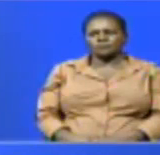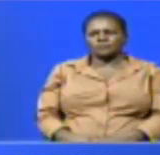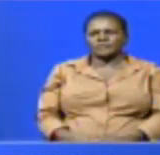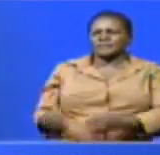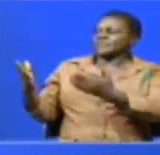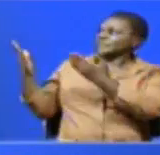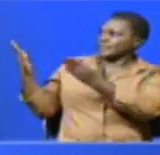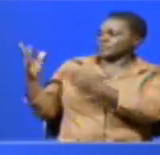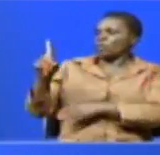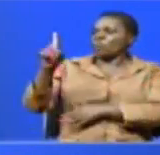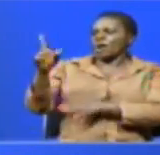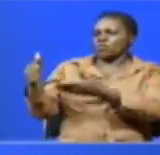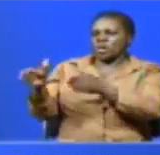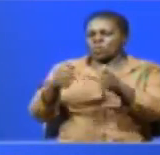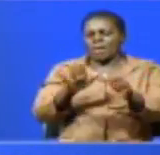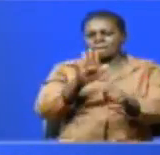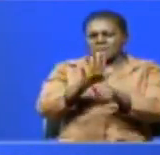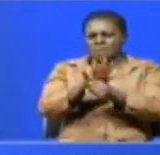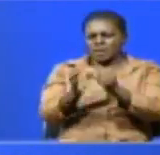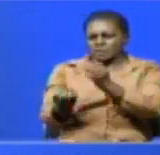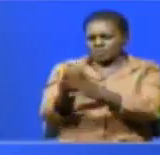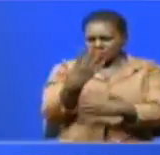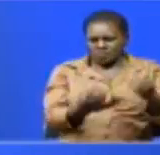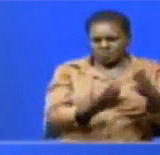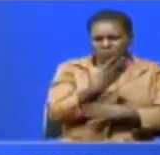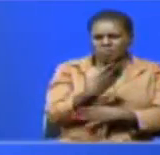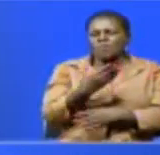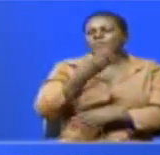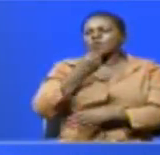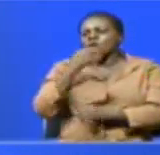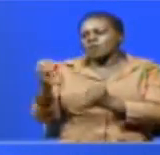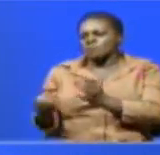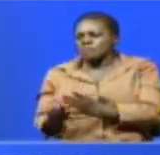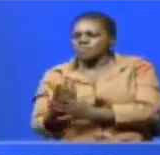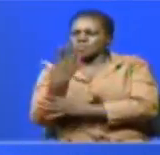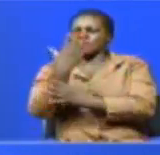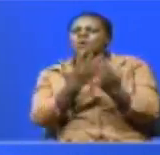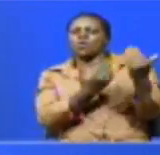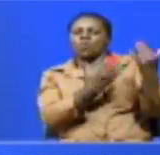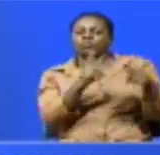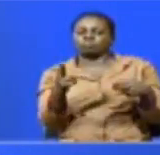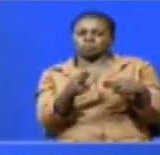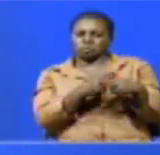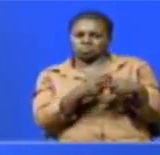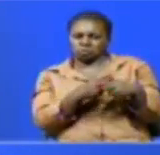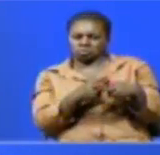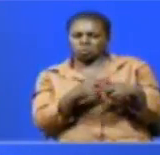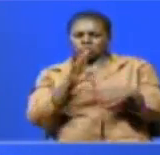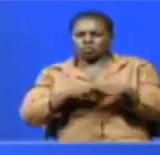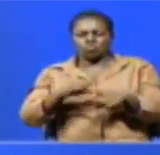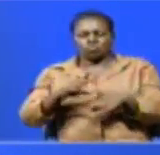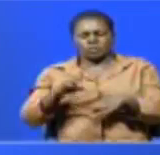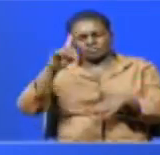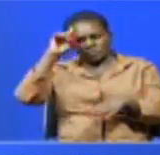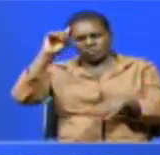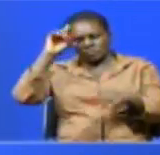This is just one of the many inventions that Daniel has come up with. He hopes that soon well-wishers will